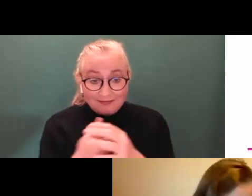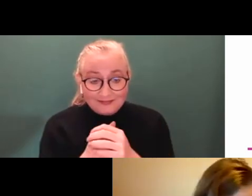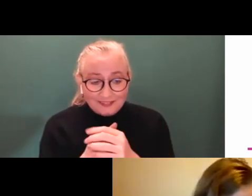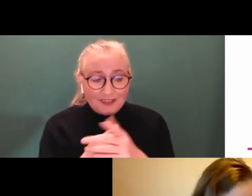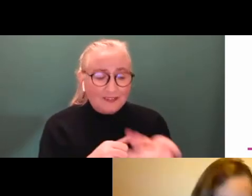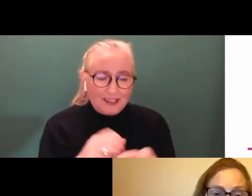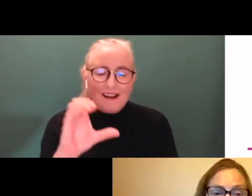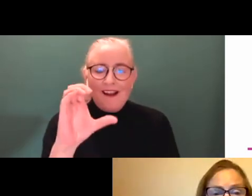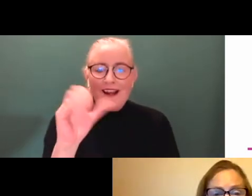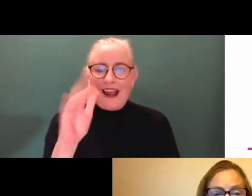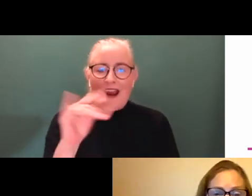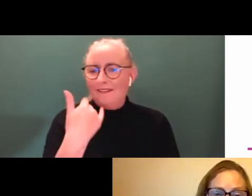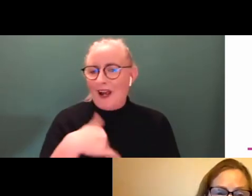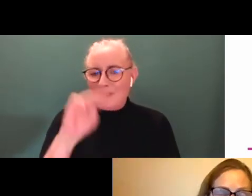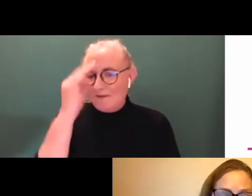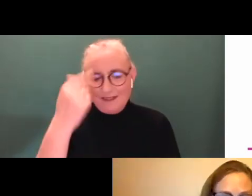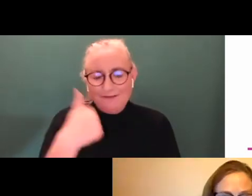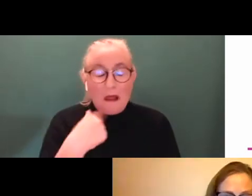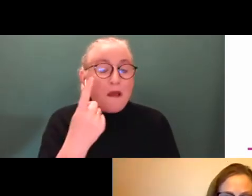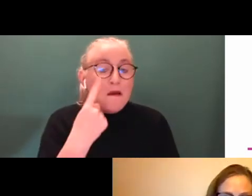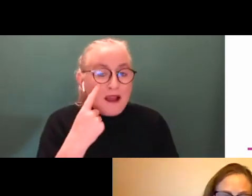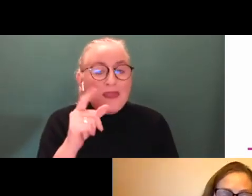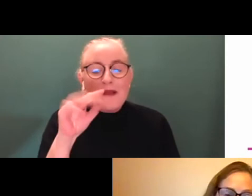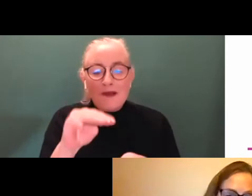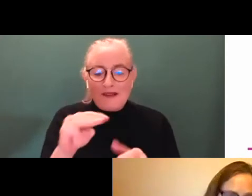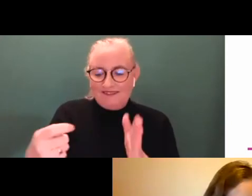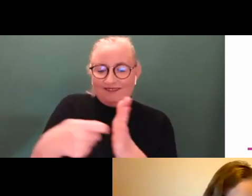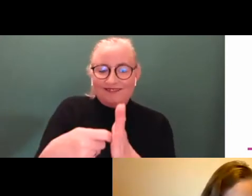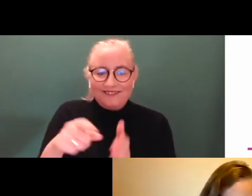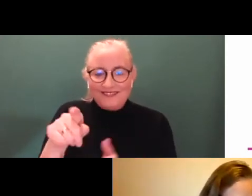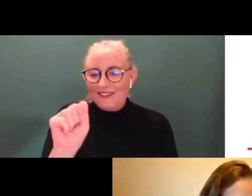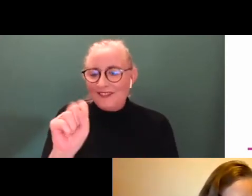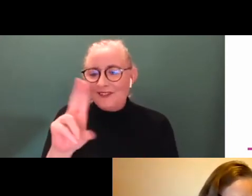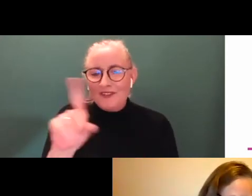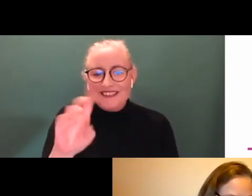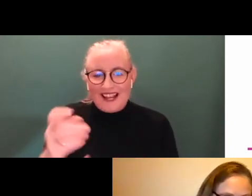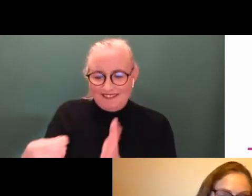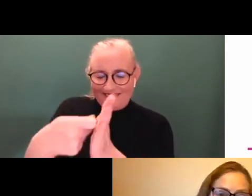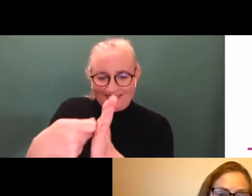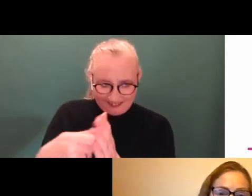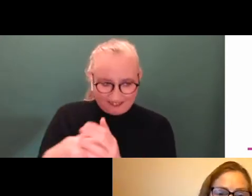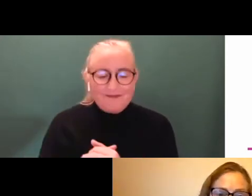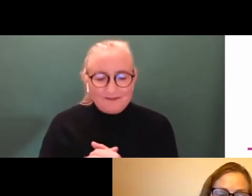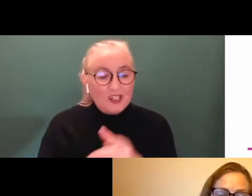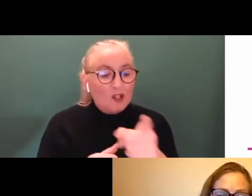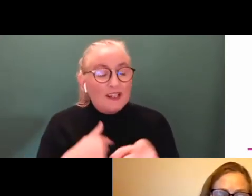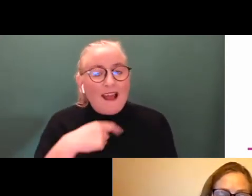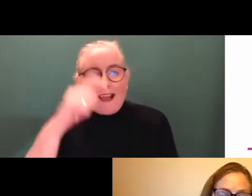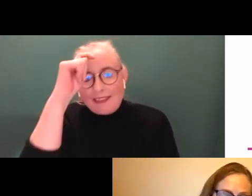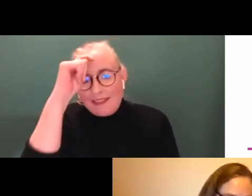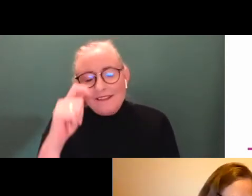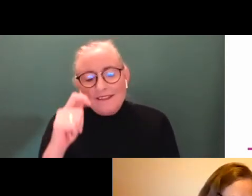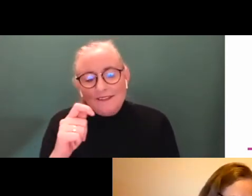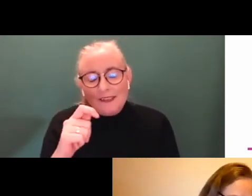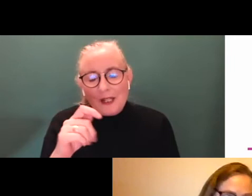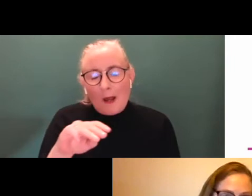I don't mind. I'll give it a go and Suzanne maybe can respond. So I think perhaps around people